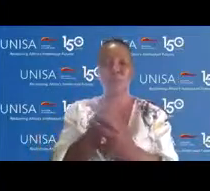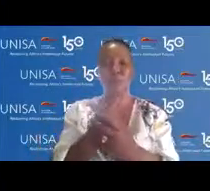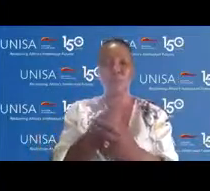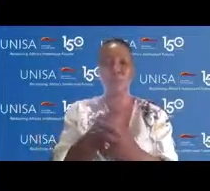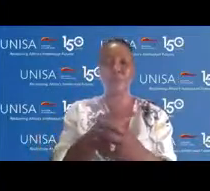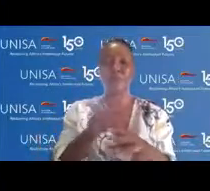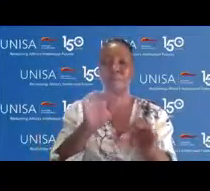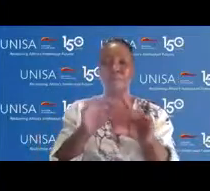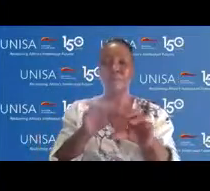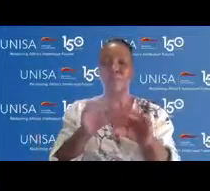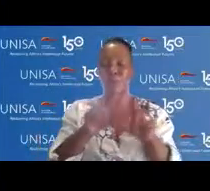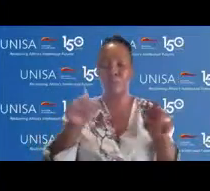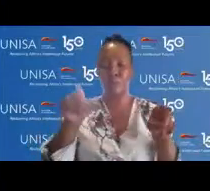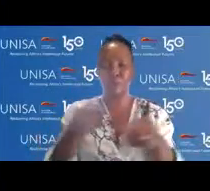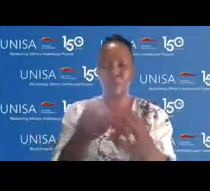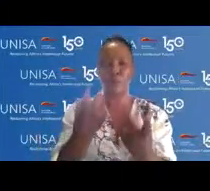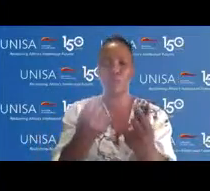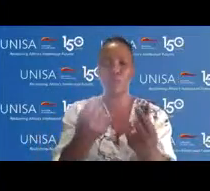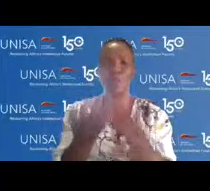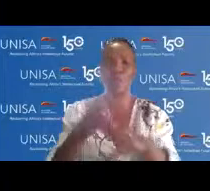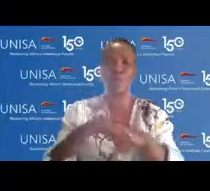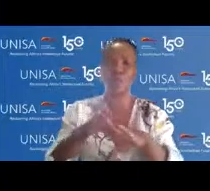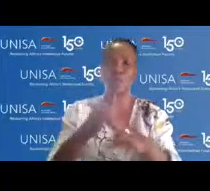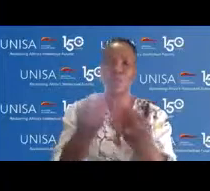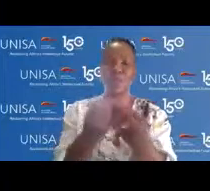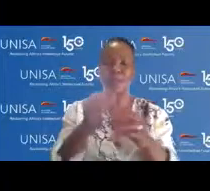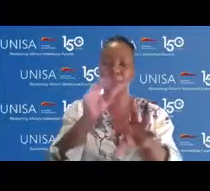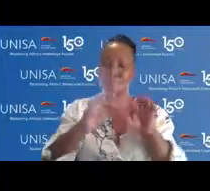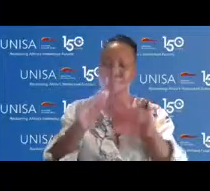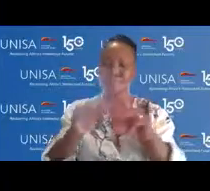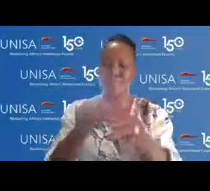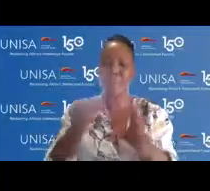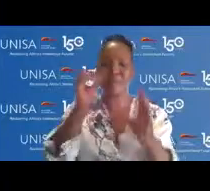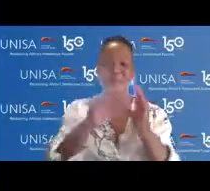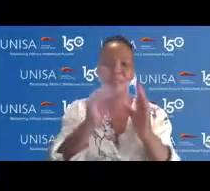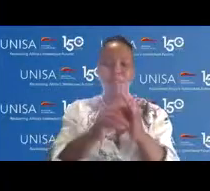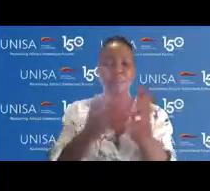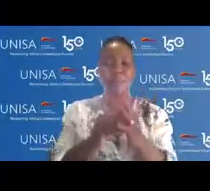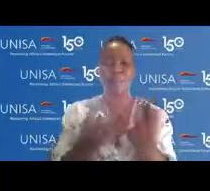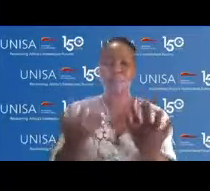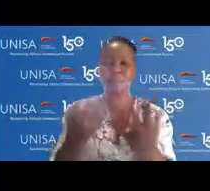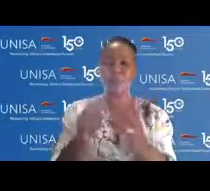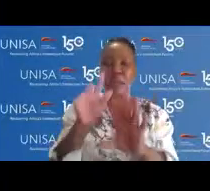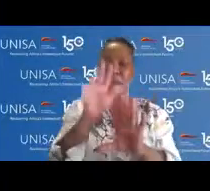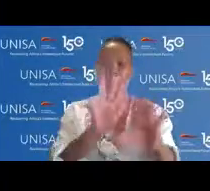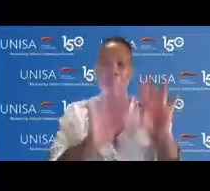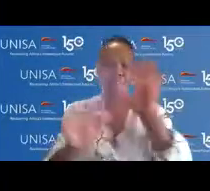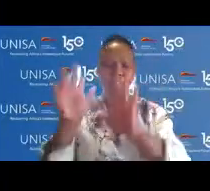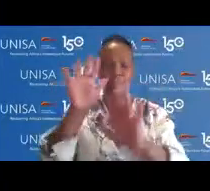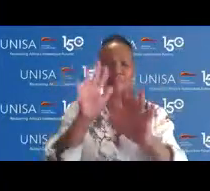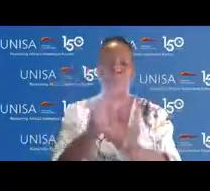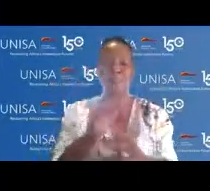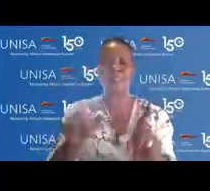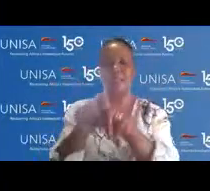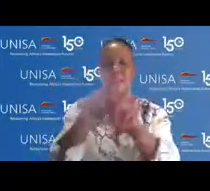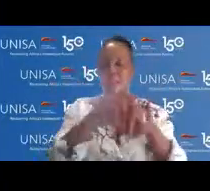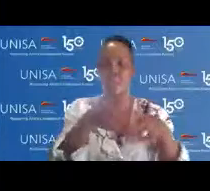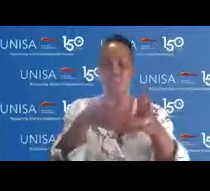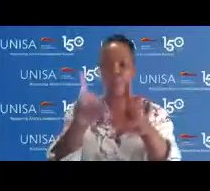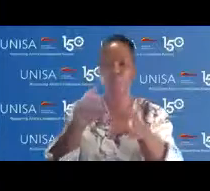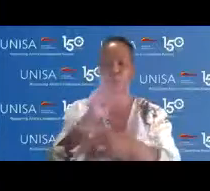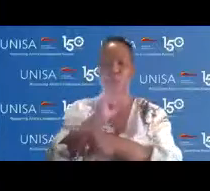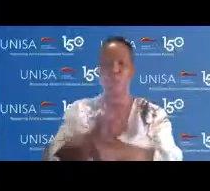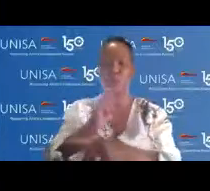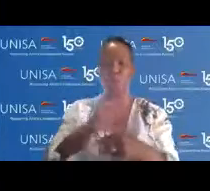lot of things. I can type, I can insert images, the same way you would use a word processor. This is how you can do